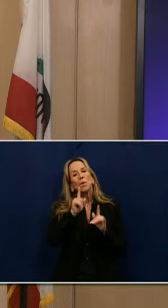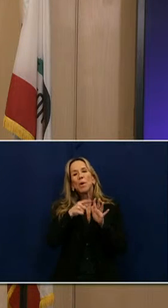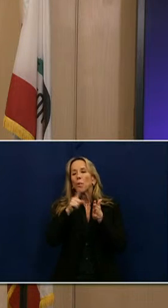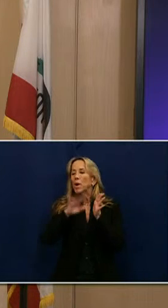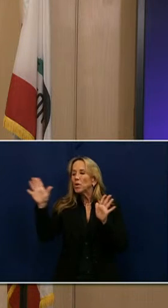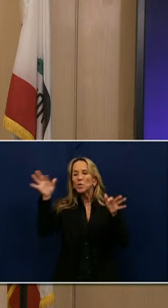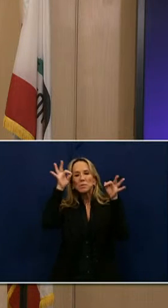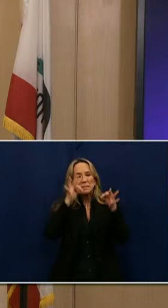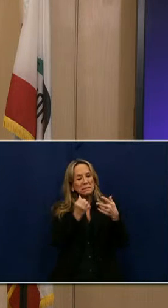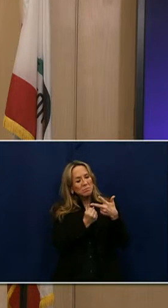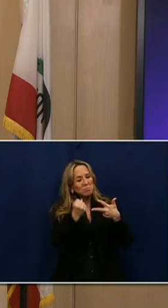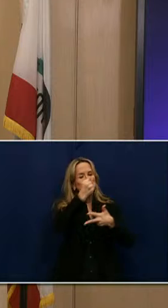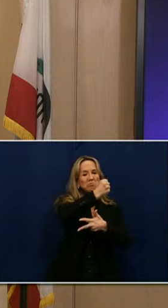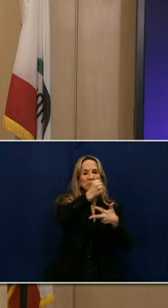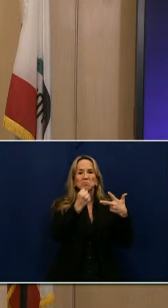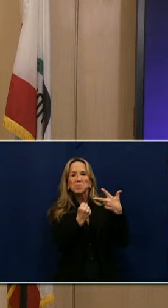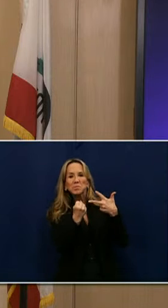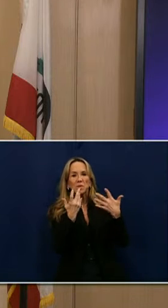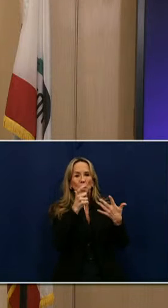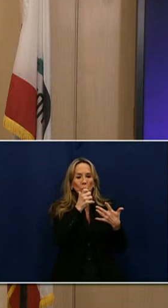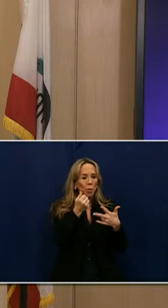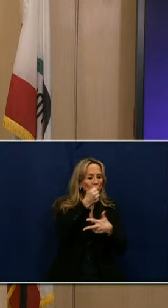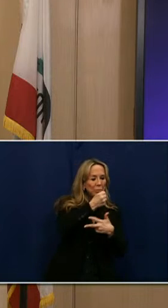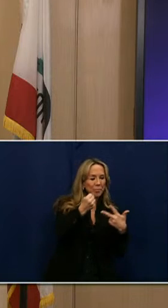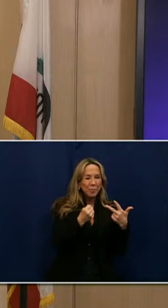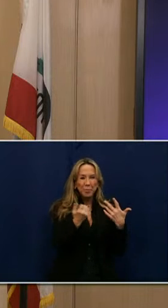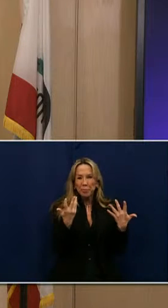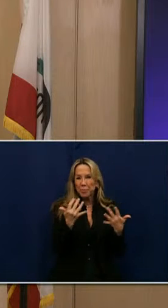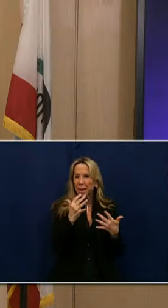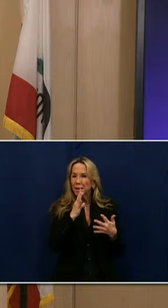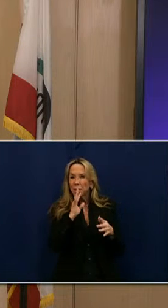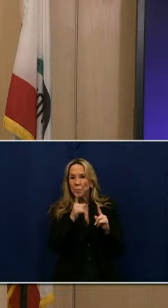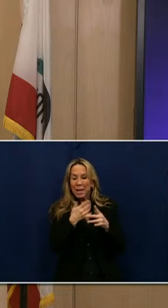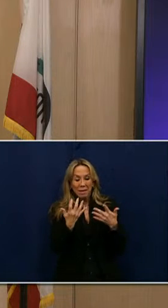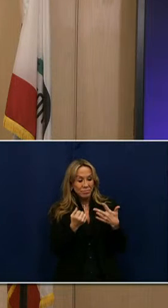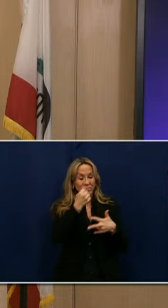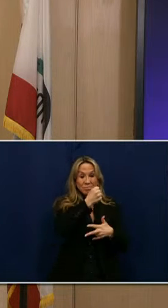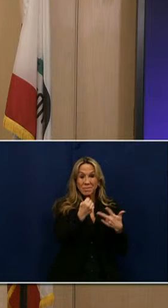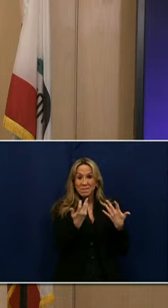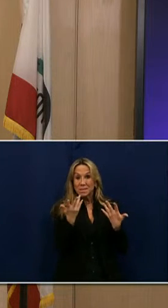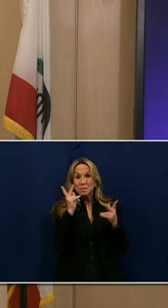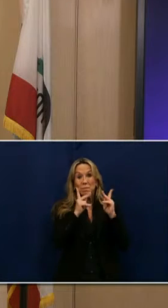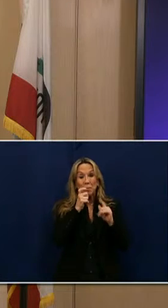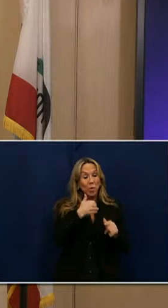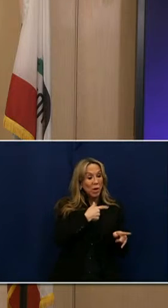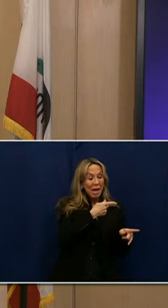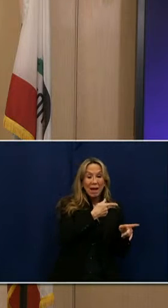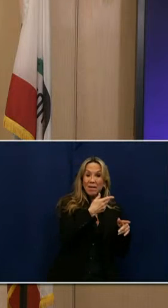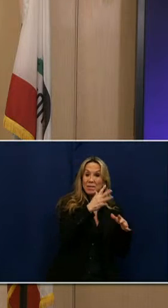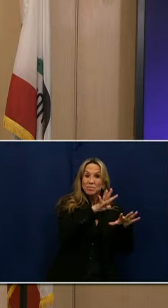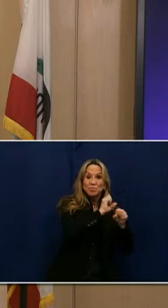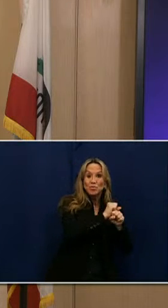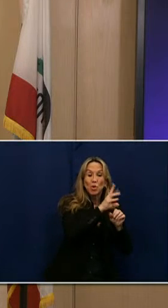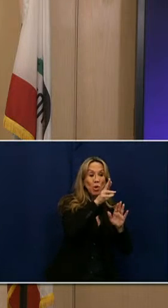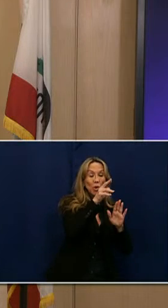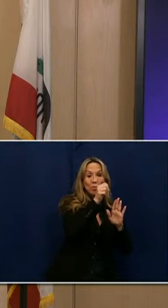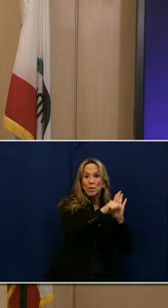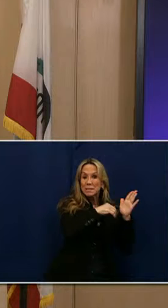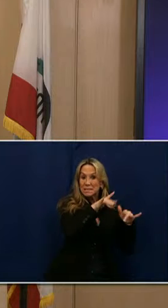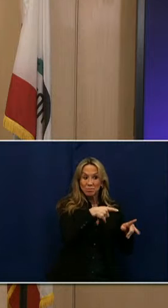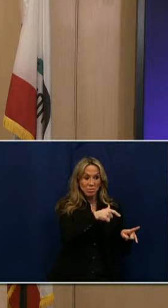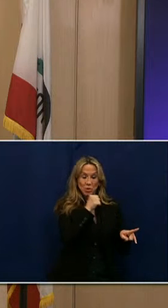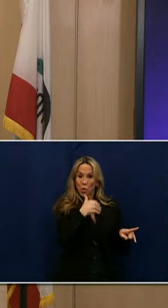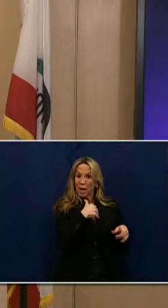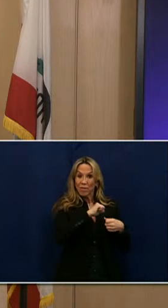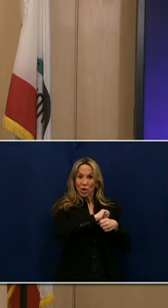is, especially as it pertains to delaying scheduled procedures for people who do not have COVID? Is